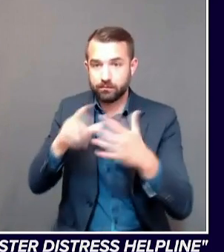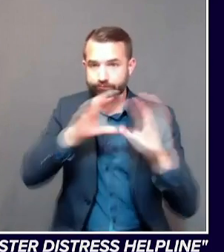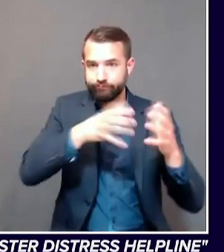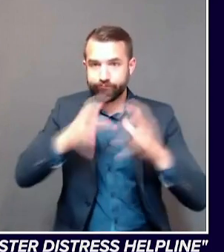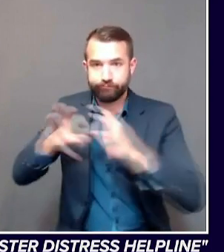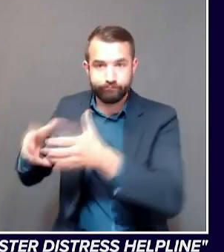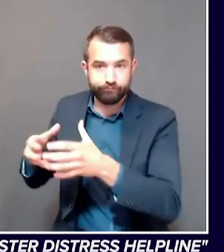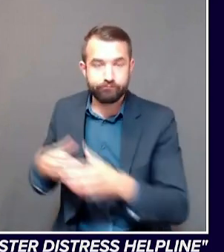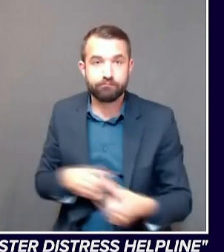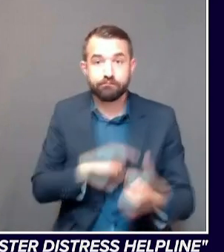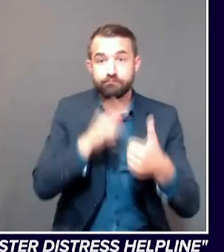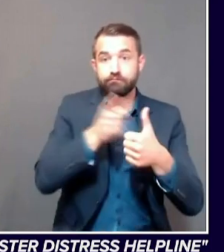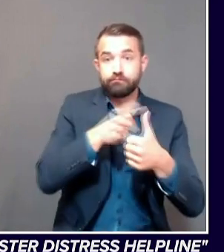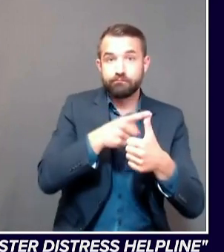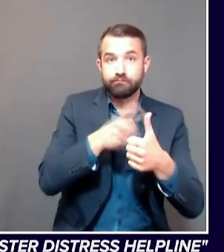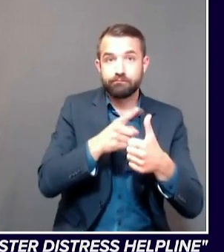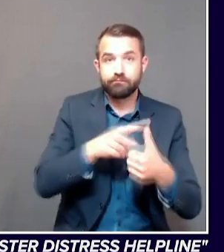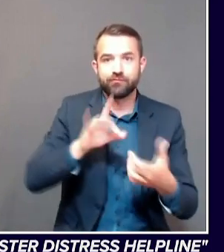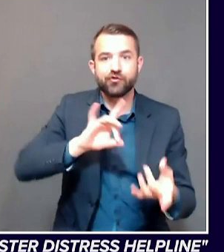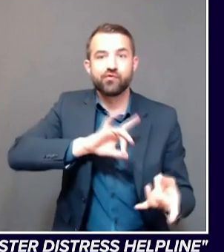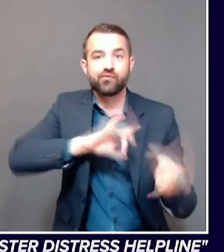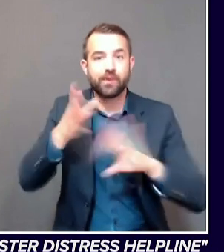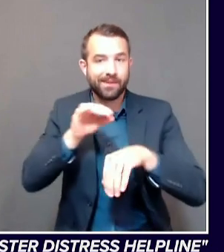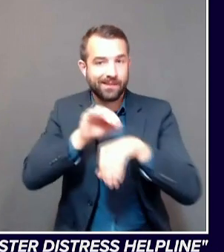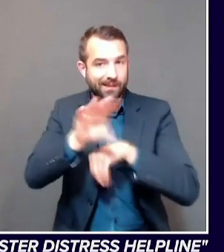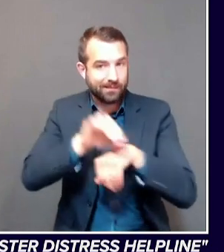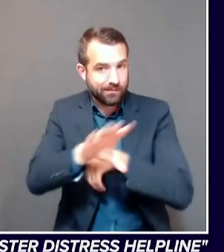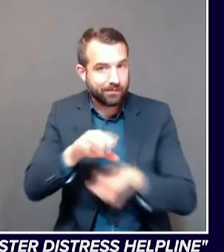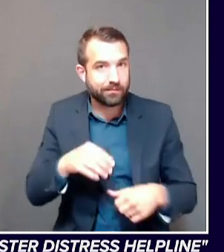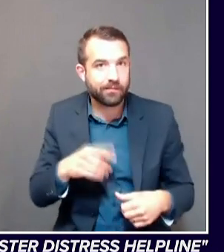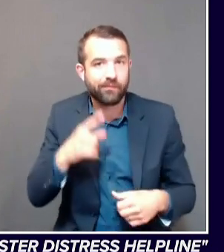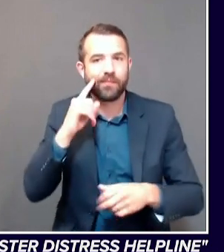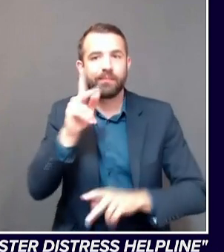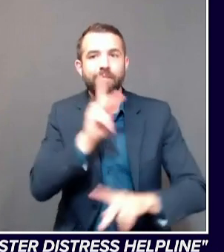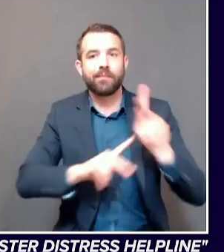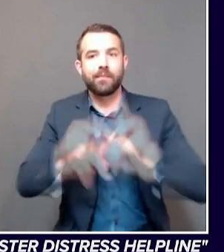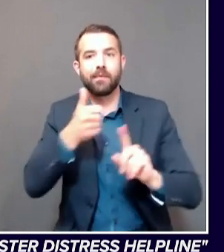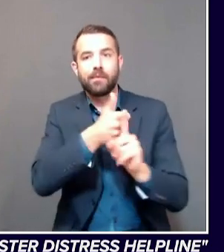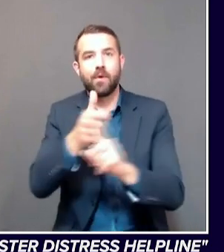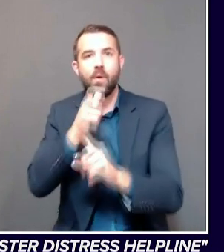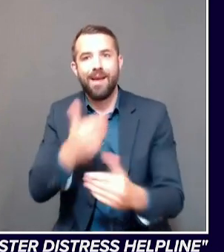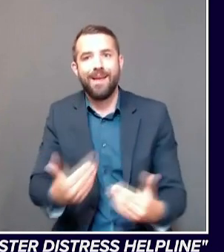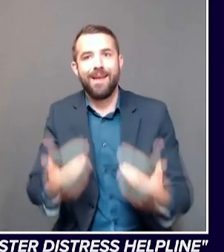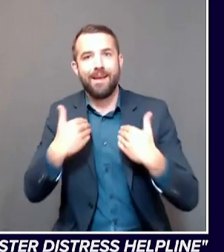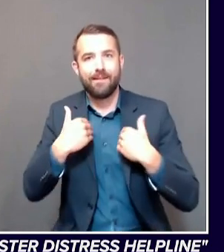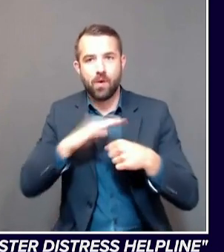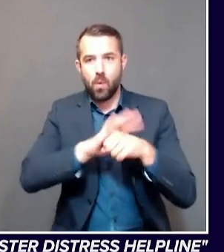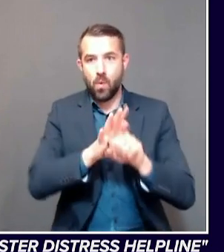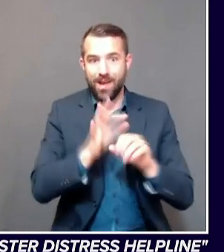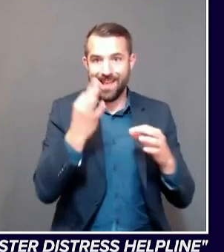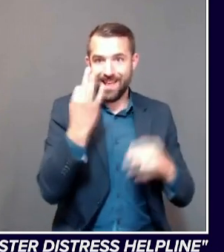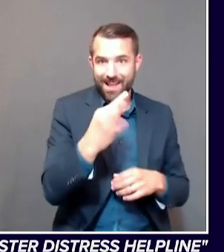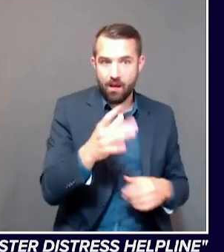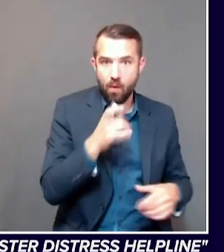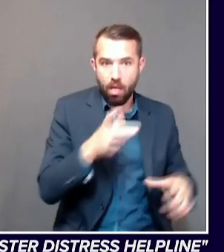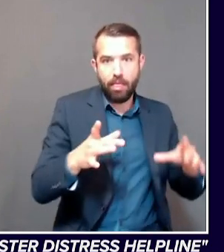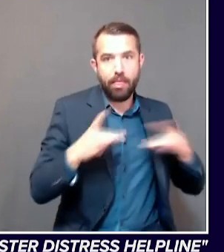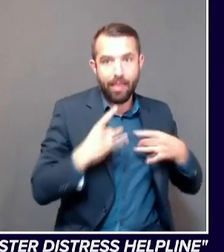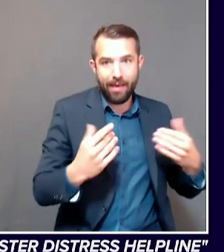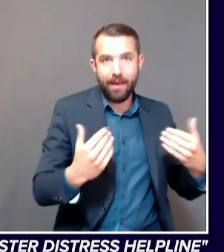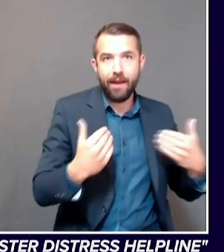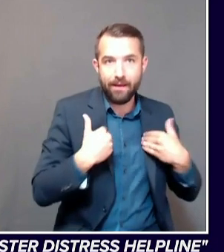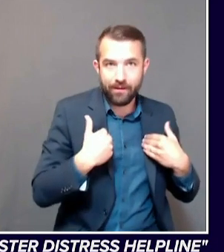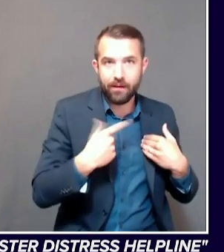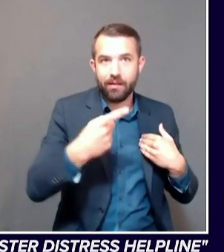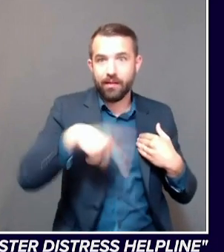to offer crisis counseling to individuals diagnosed with COVID-19, close contacts of such individuals, and people